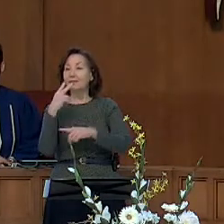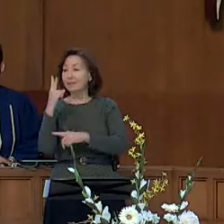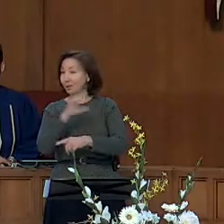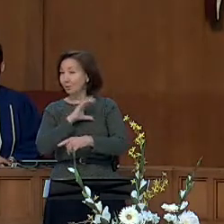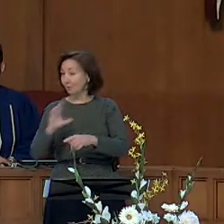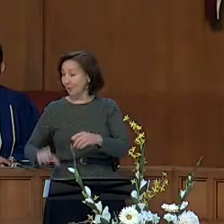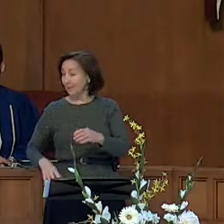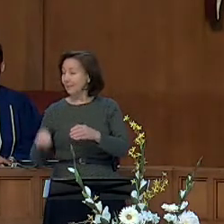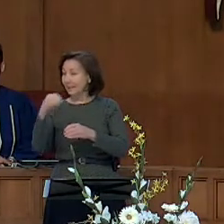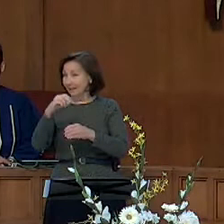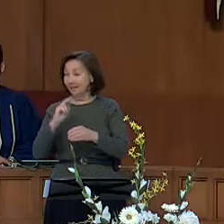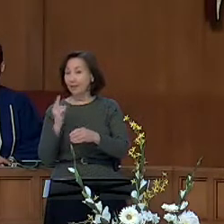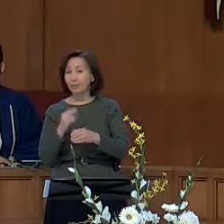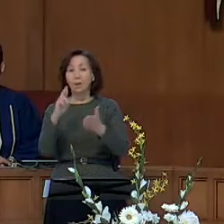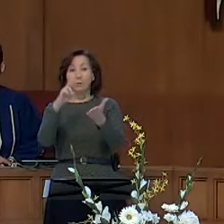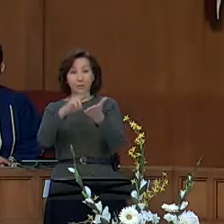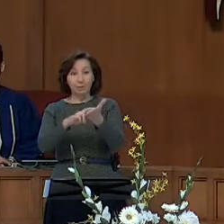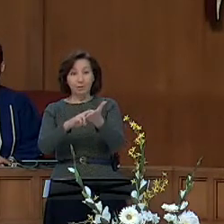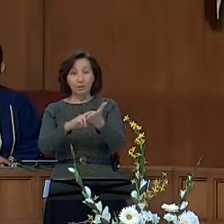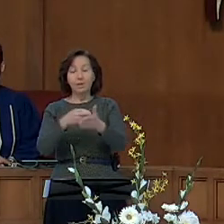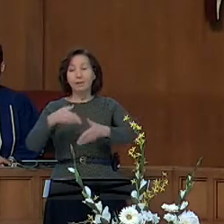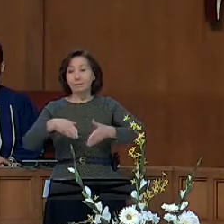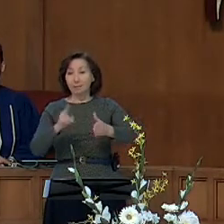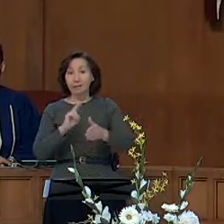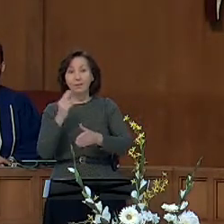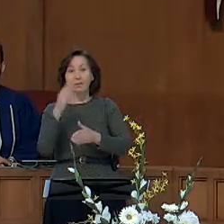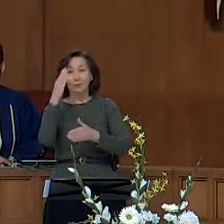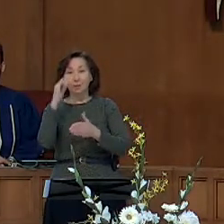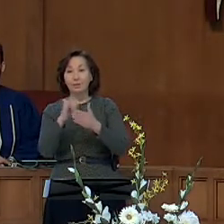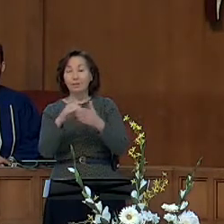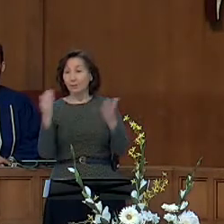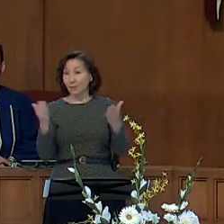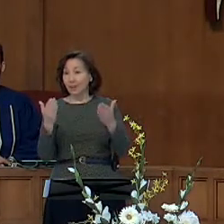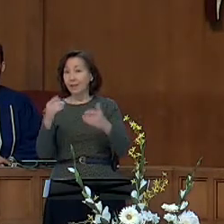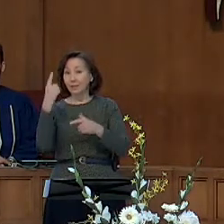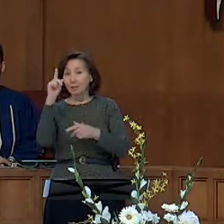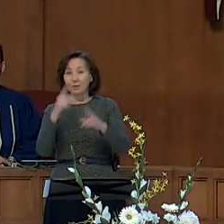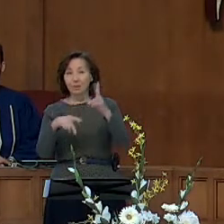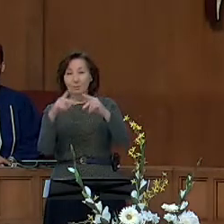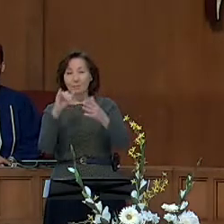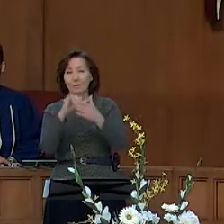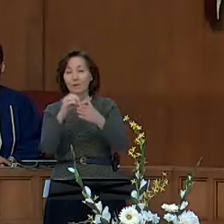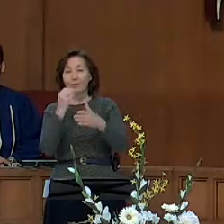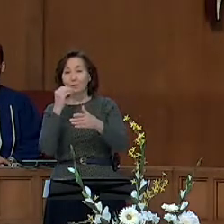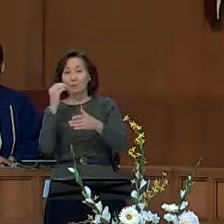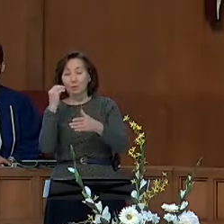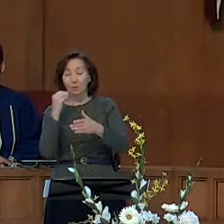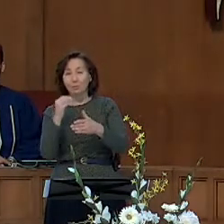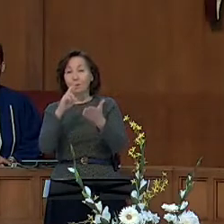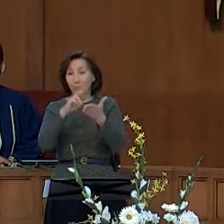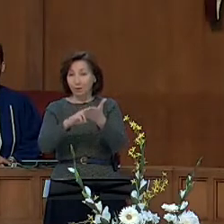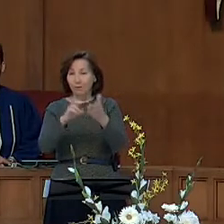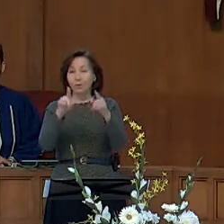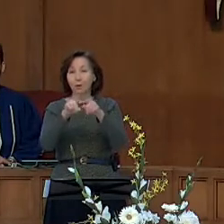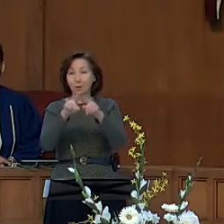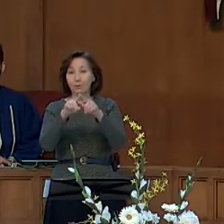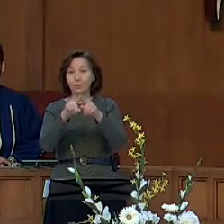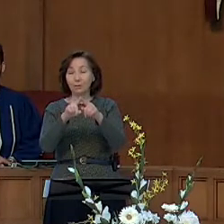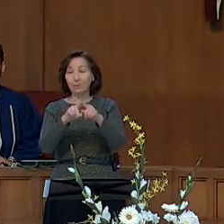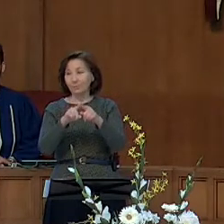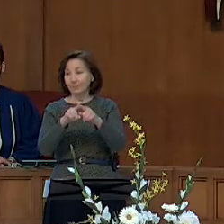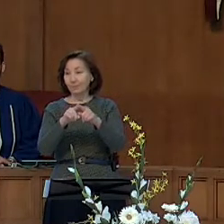in us. Please register your attendance. Let us know that you are here. For you that are viewing online, please register as well. You that are